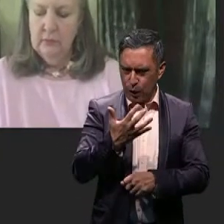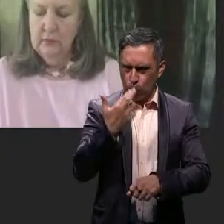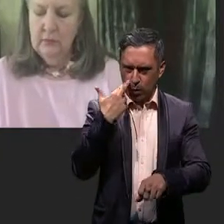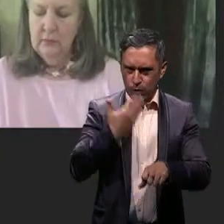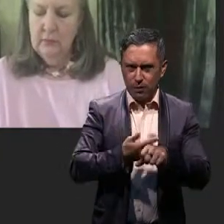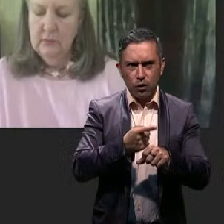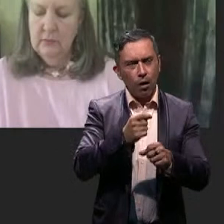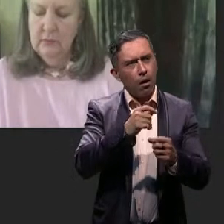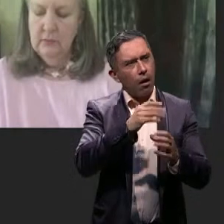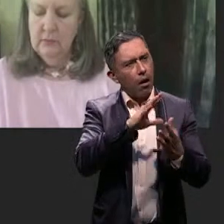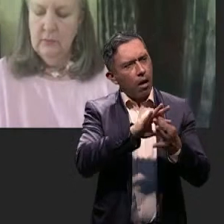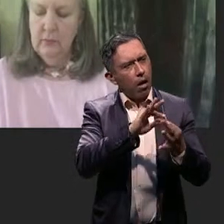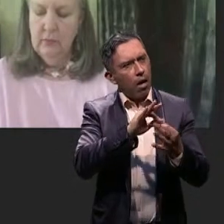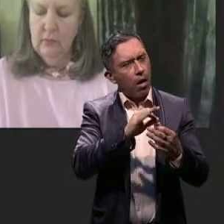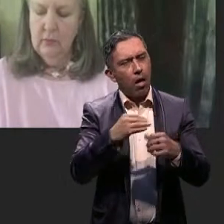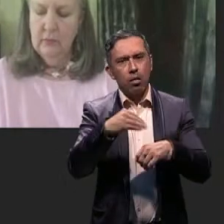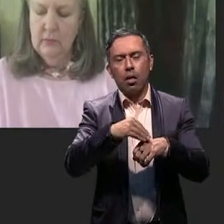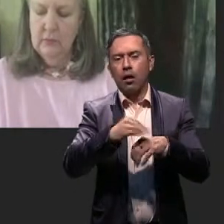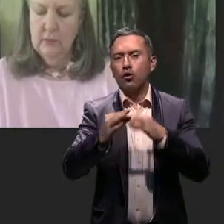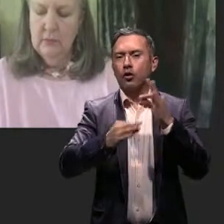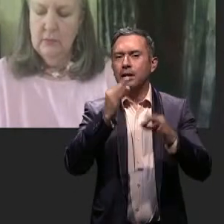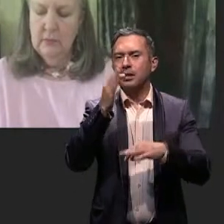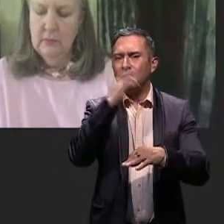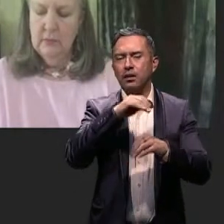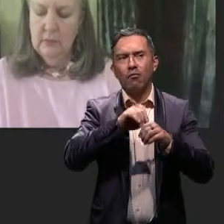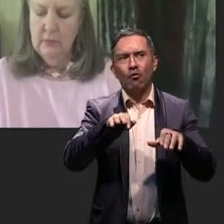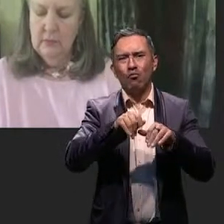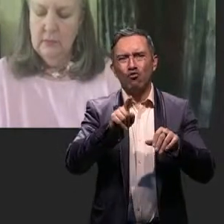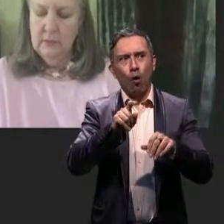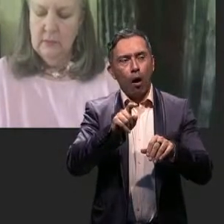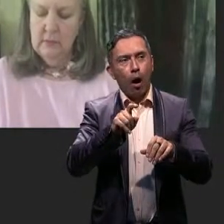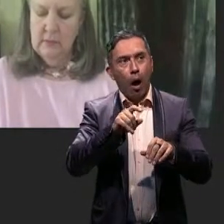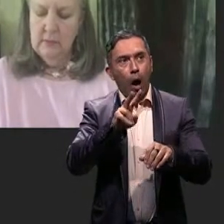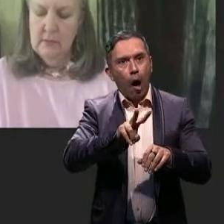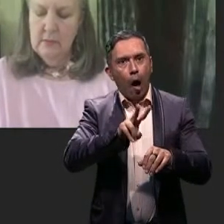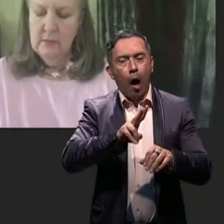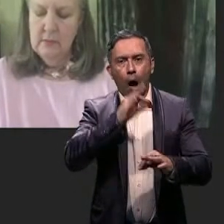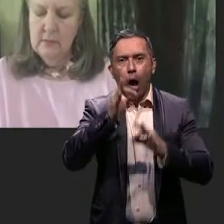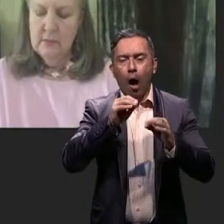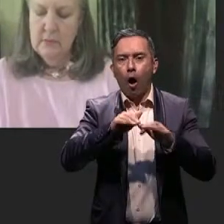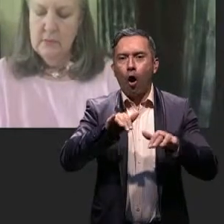responsibility in the replication of fake news. I mean, how do